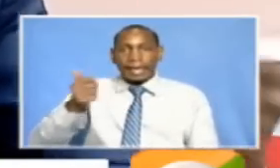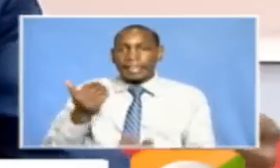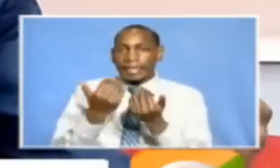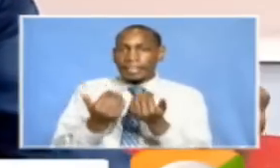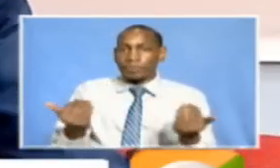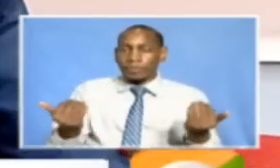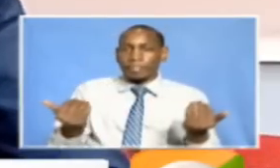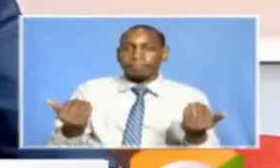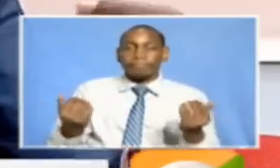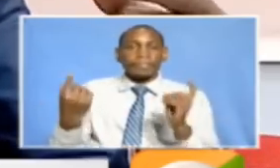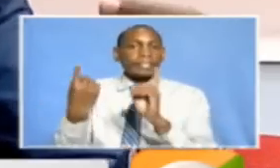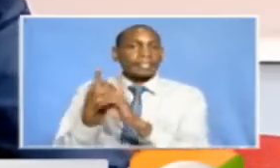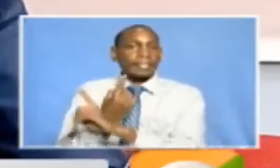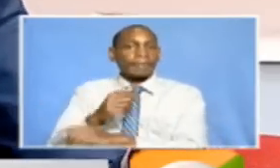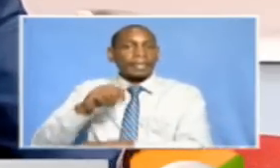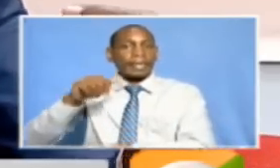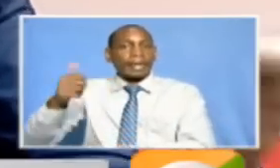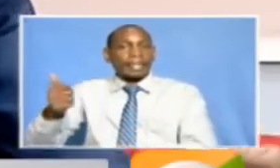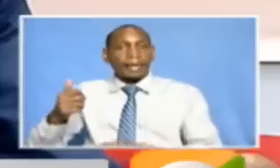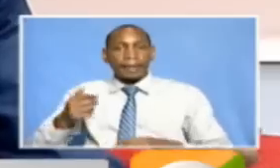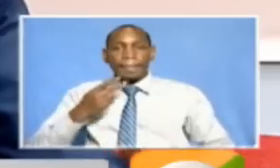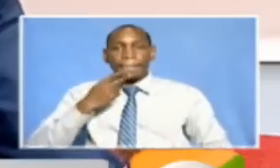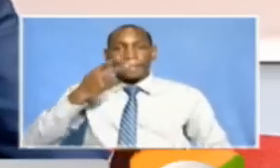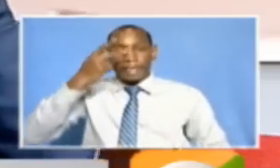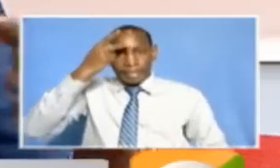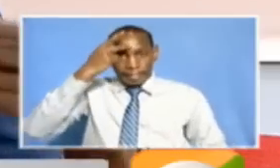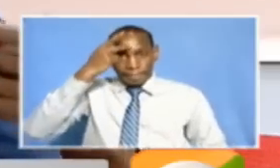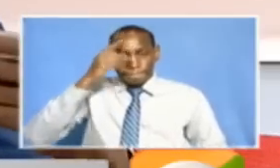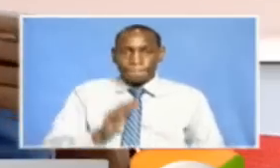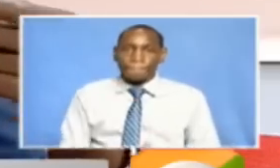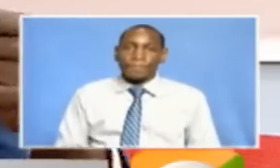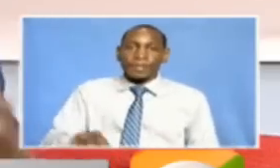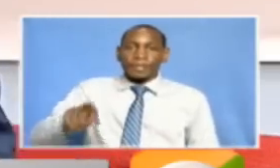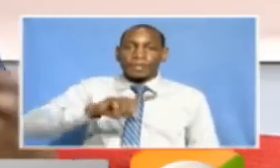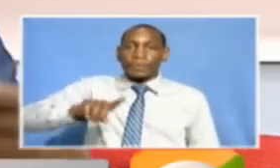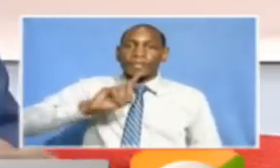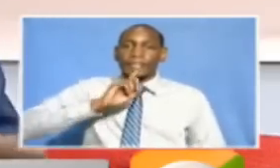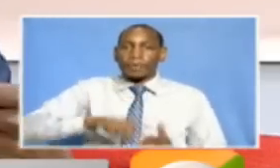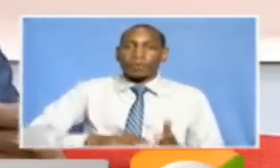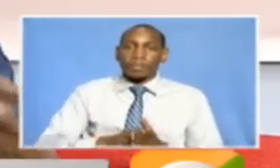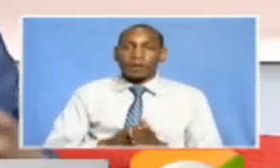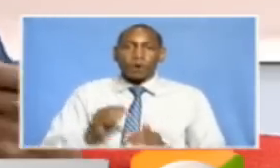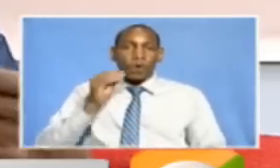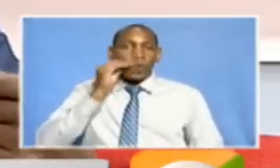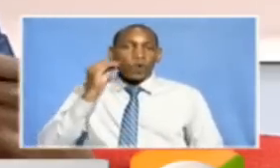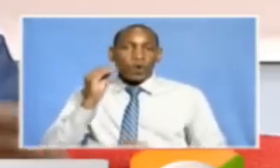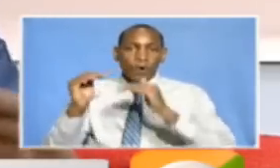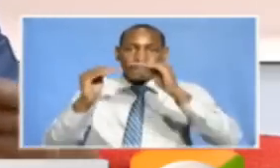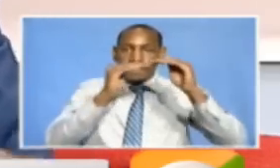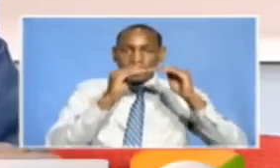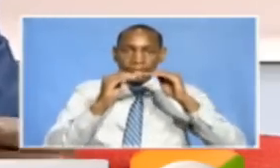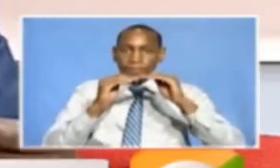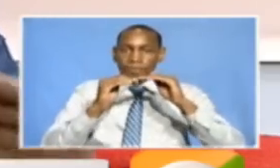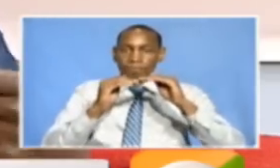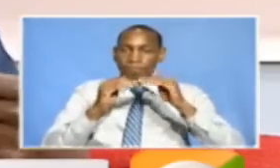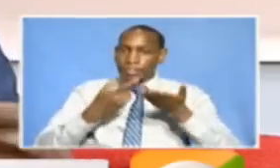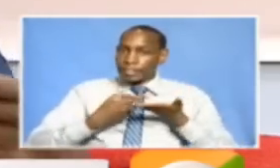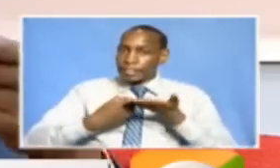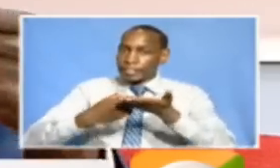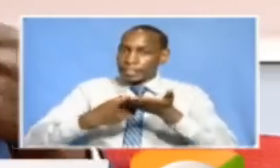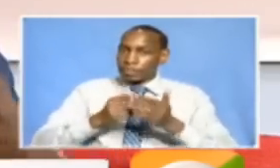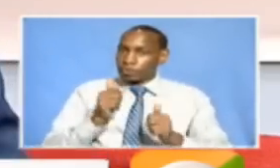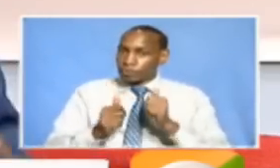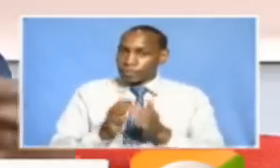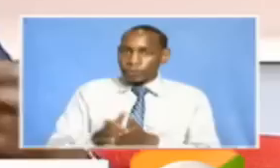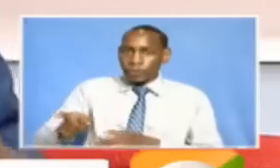children of some other parents. So that's why we're saying at the household level, the conversation ought to be that what is it